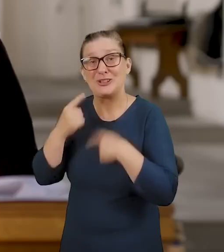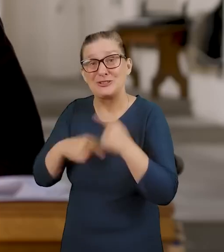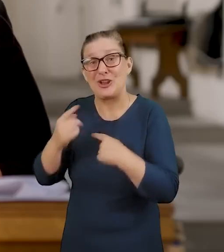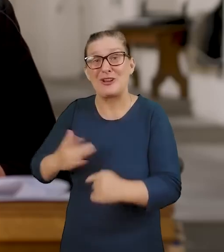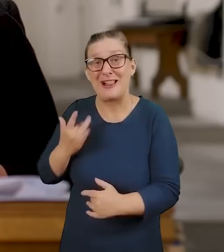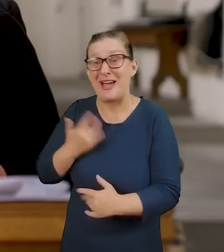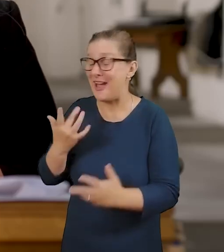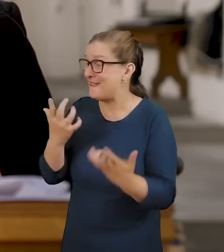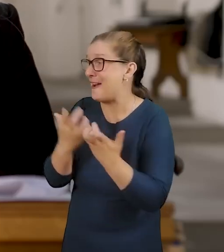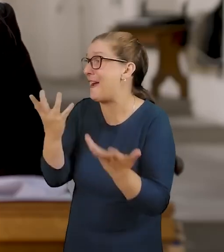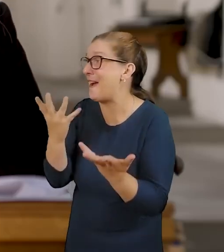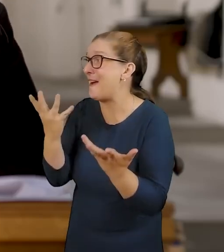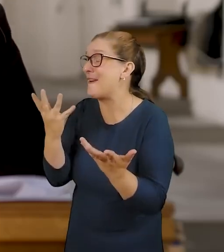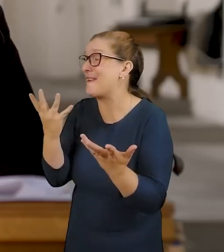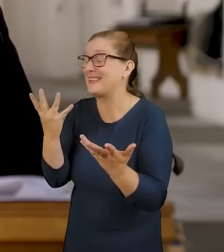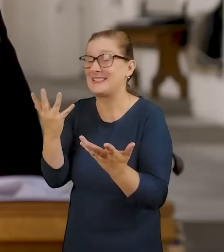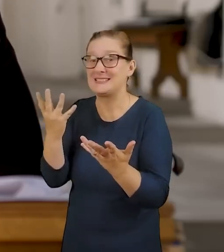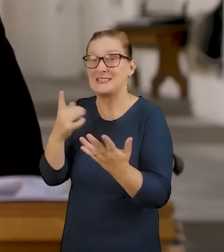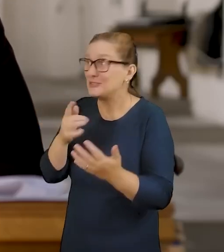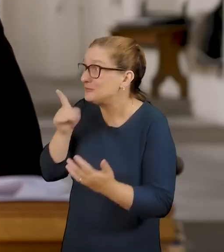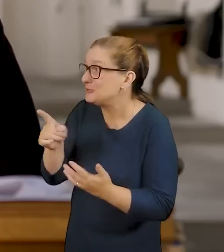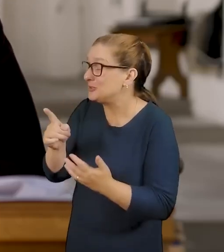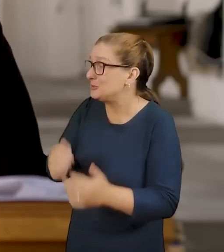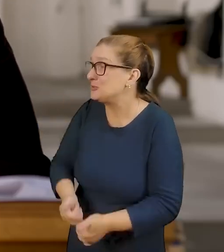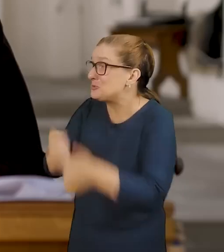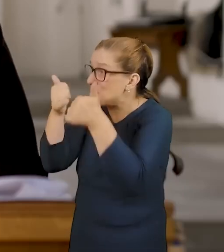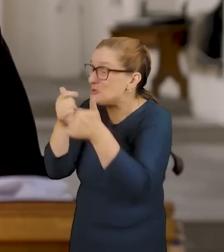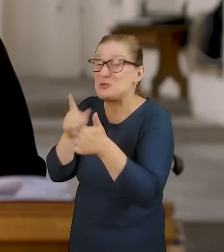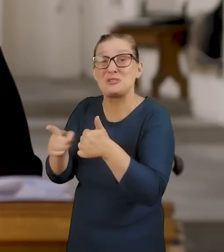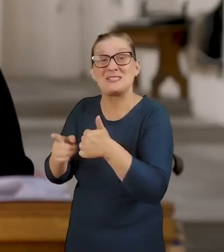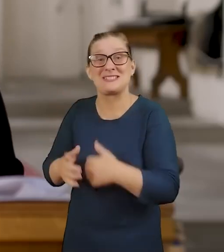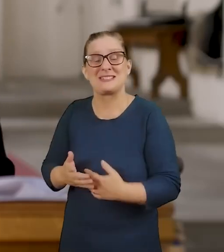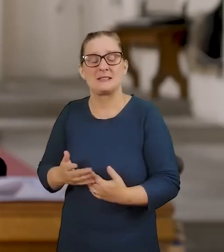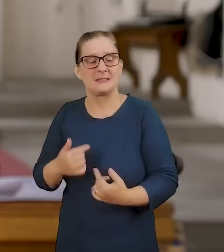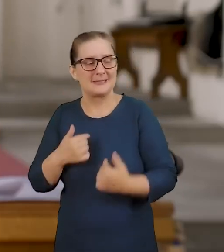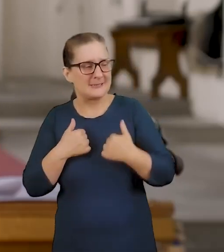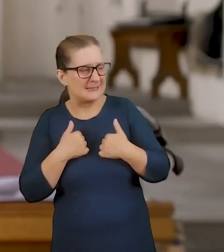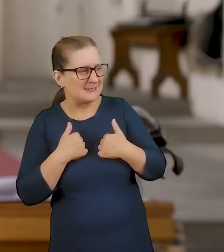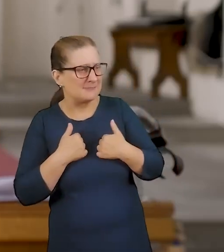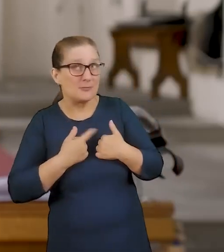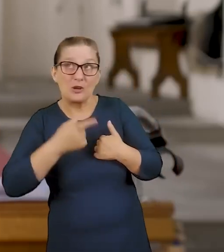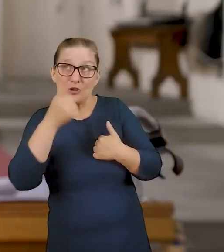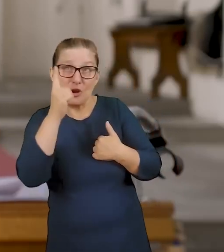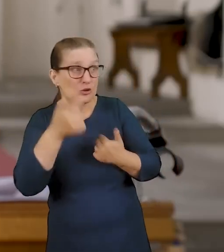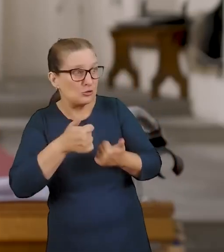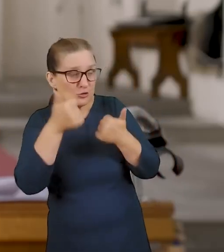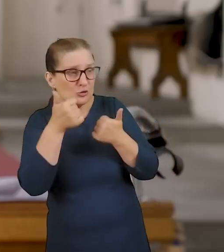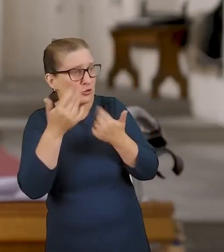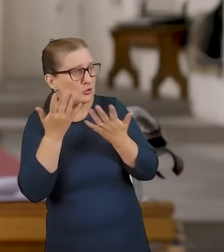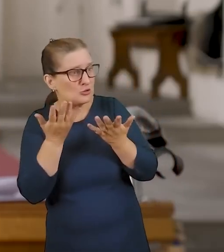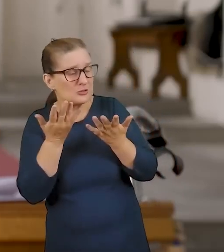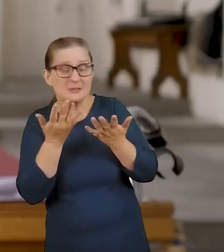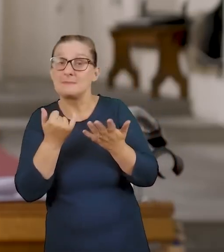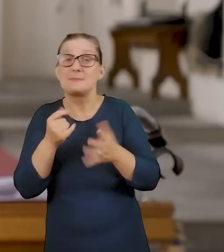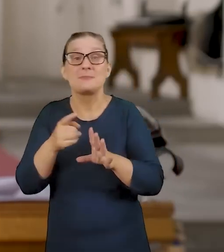What must I do, he says, to inherit eternal life? He calls Jesus good teacher, to which Jesus replied,